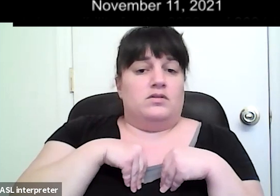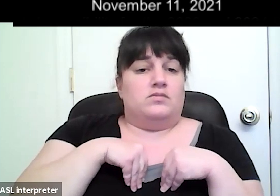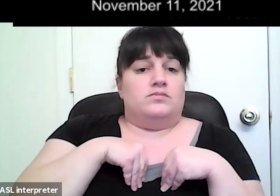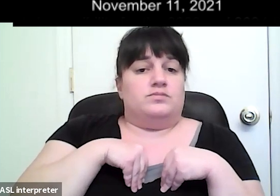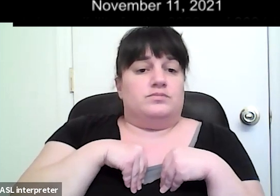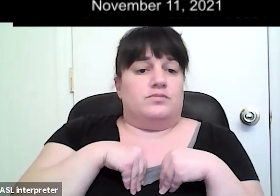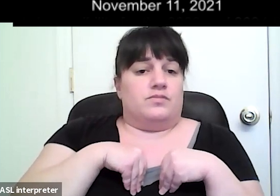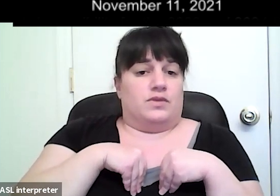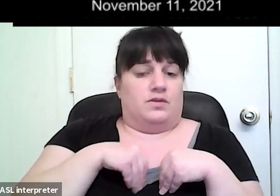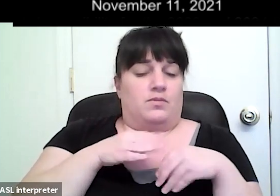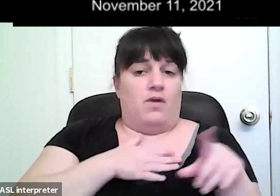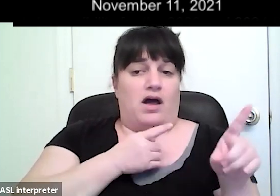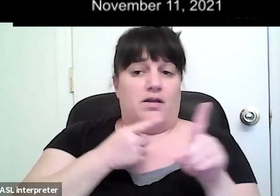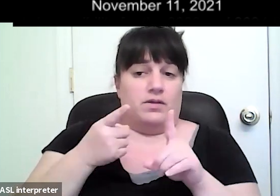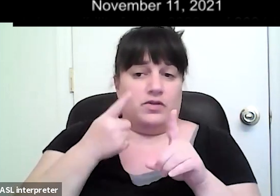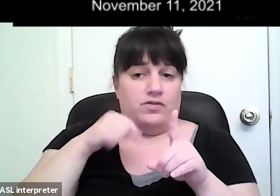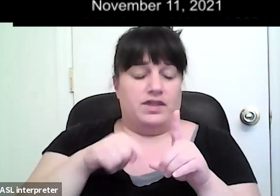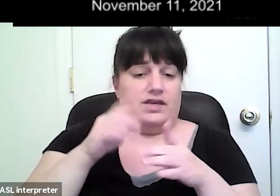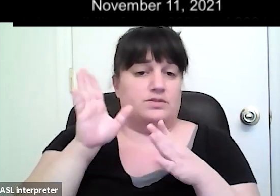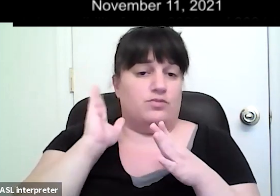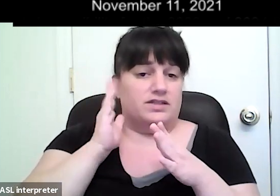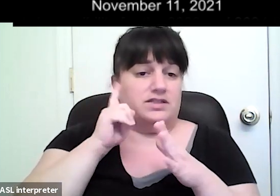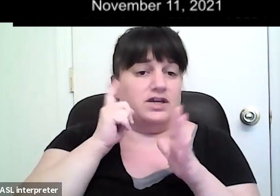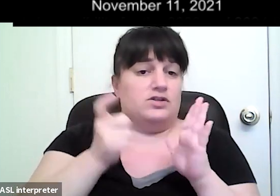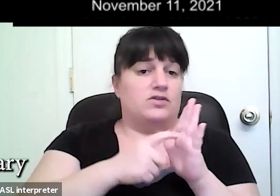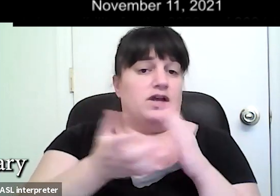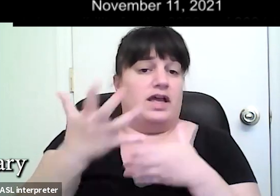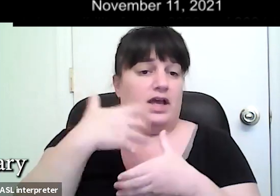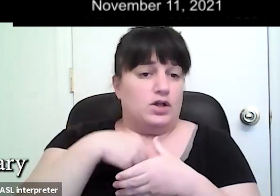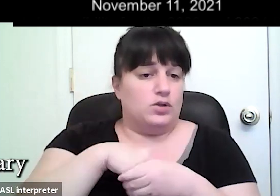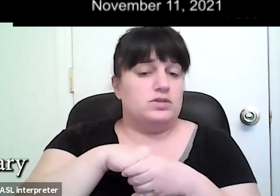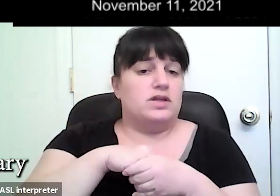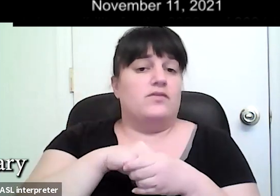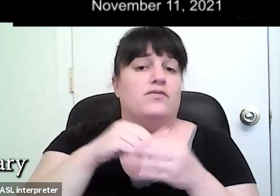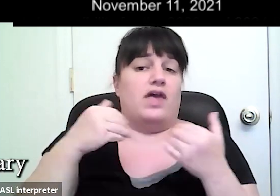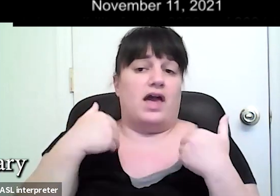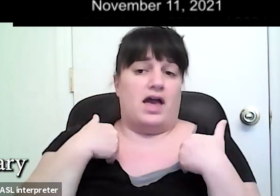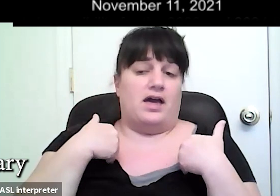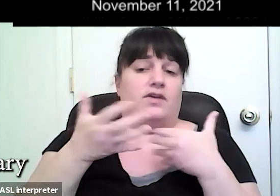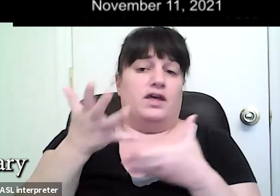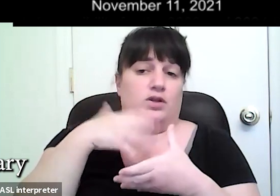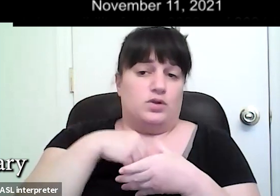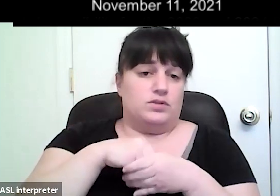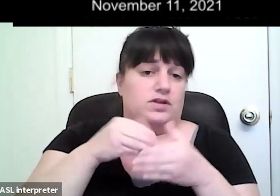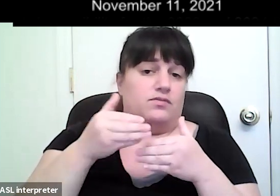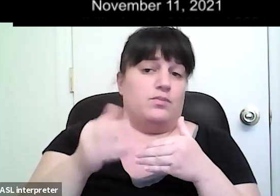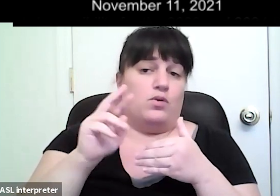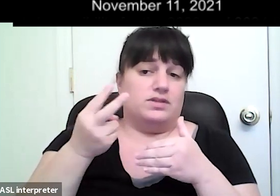my objectives for this presentation are just to recognize that there are inclusive